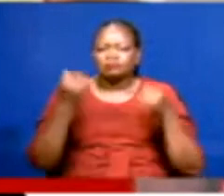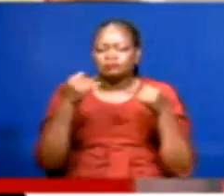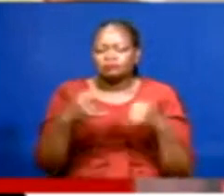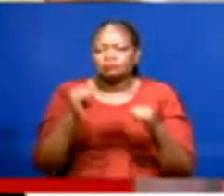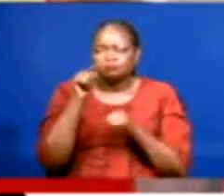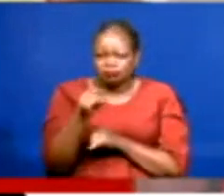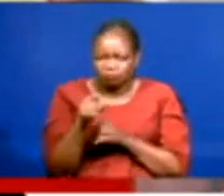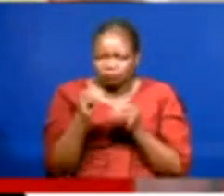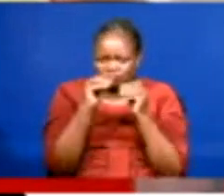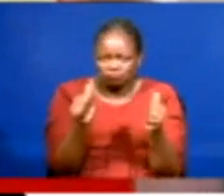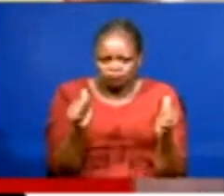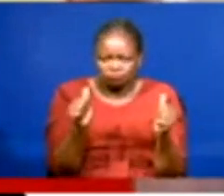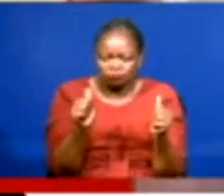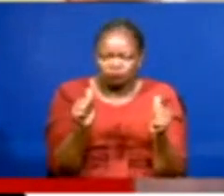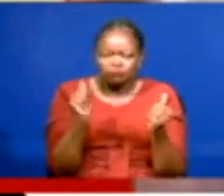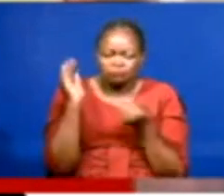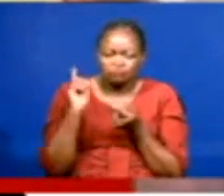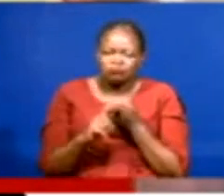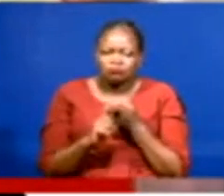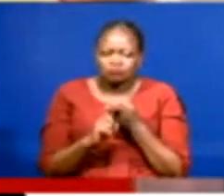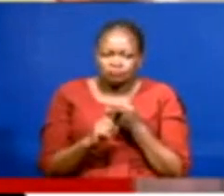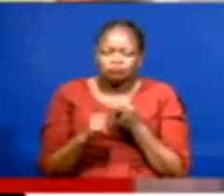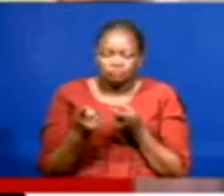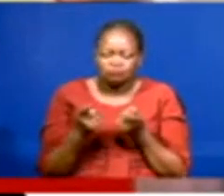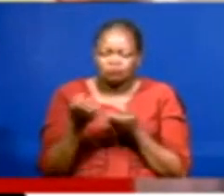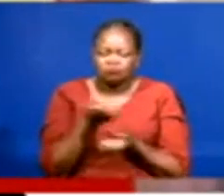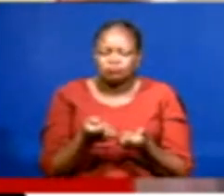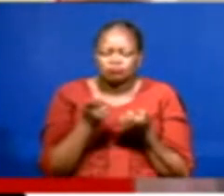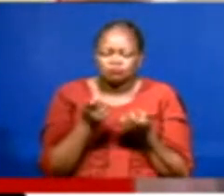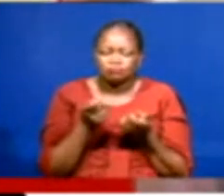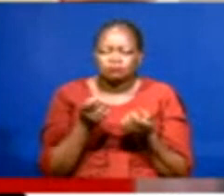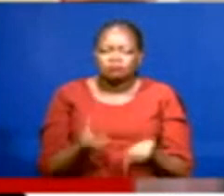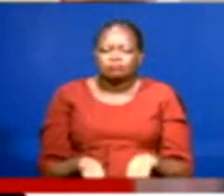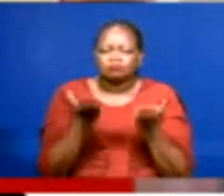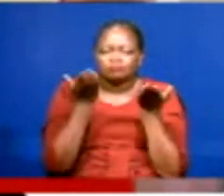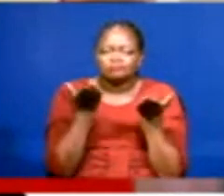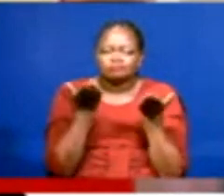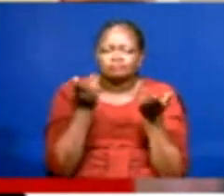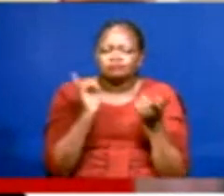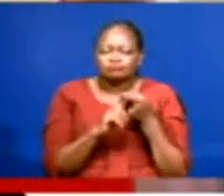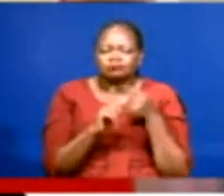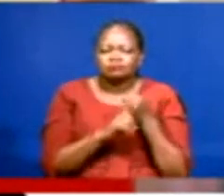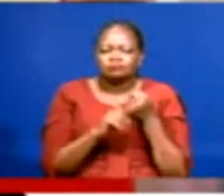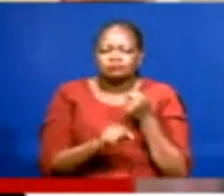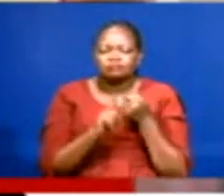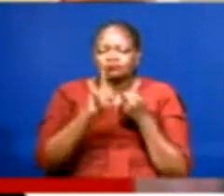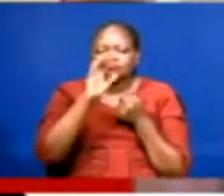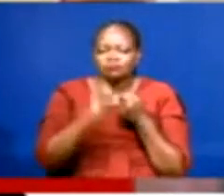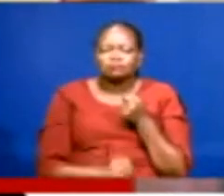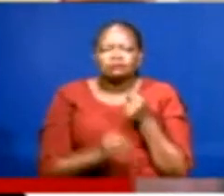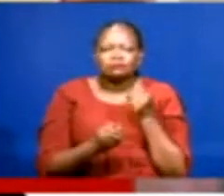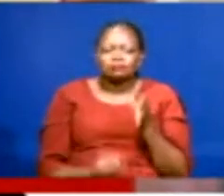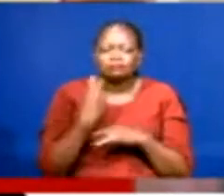these interventions is expected to stimulate economic recovery to 6.1% growth